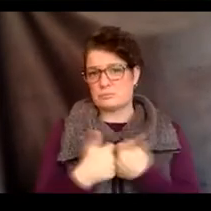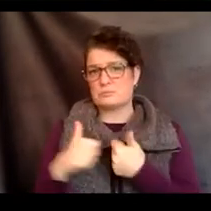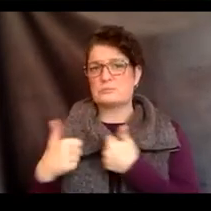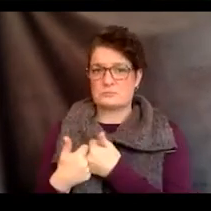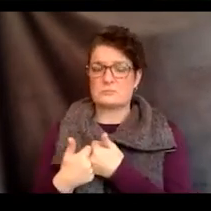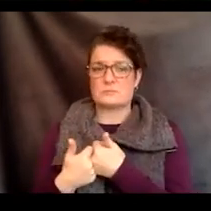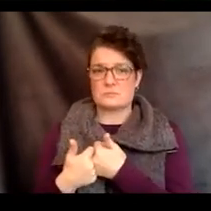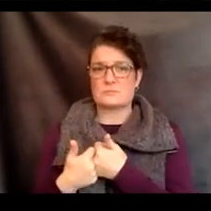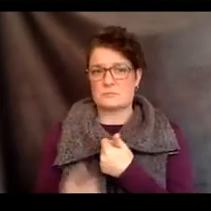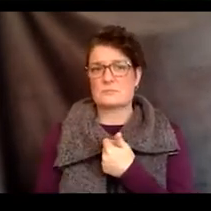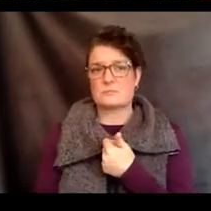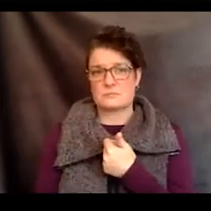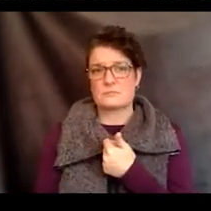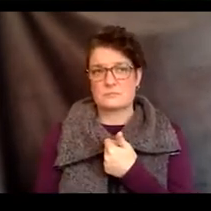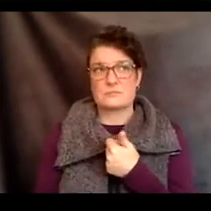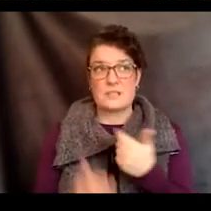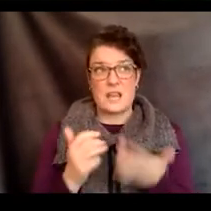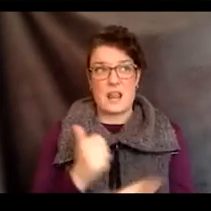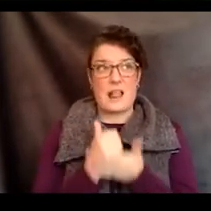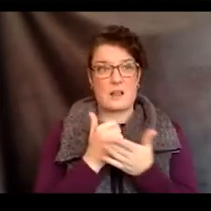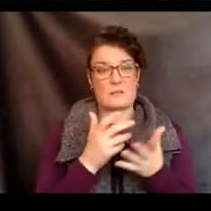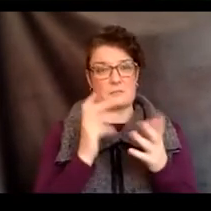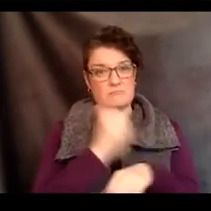going to help define who you are.